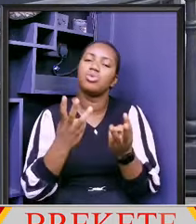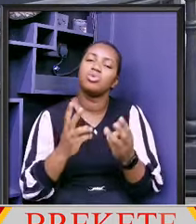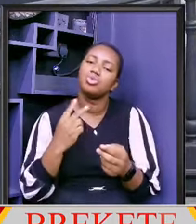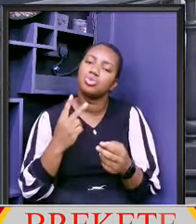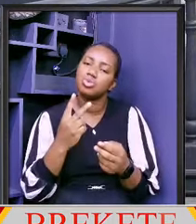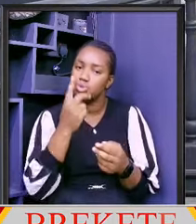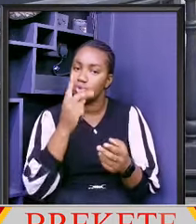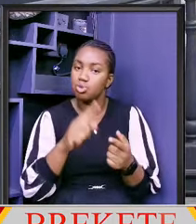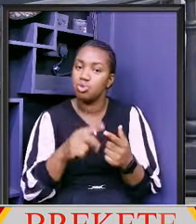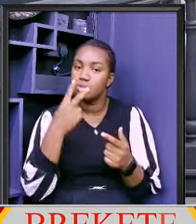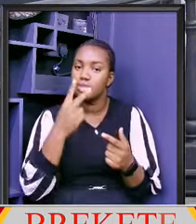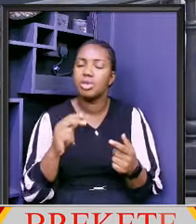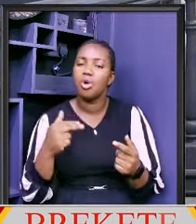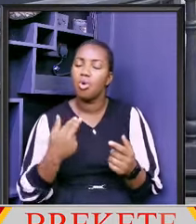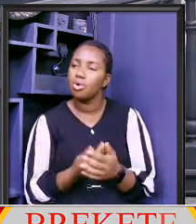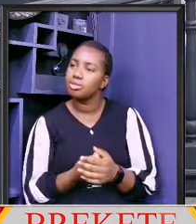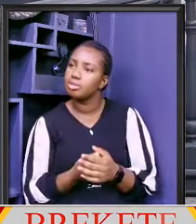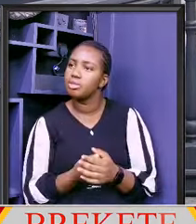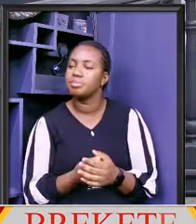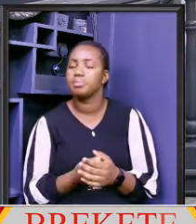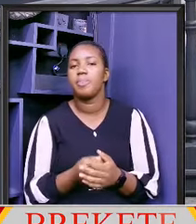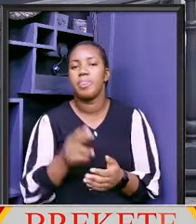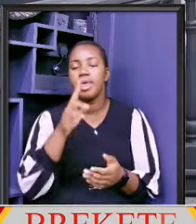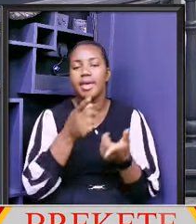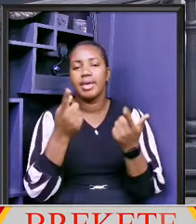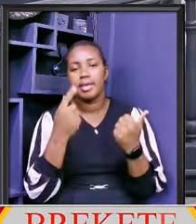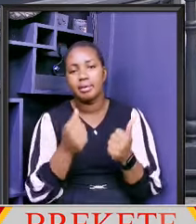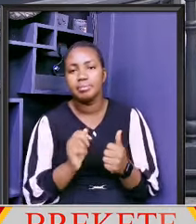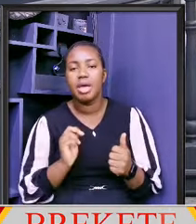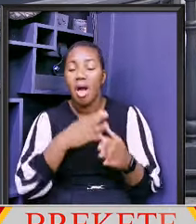say, our president,